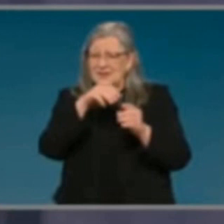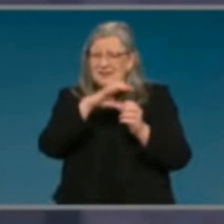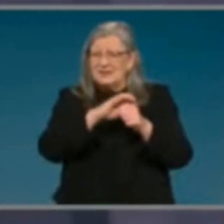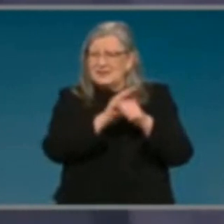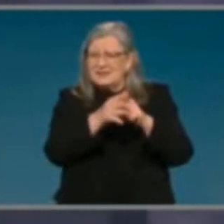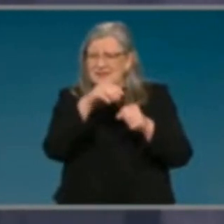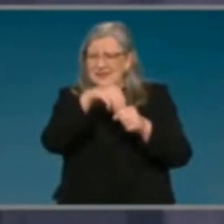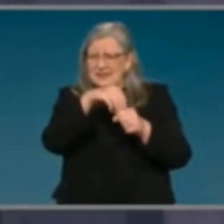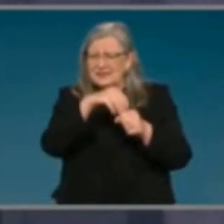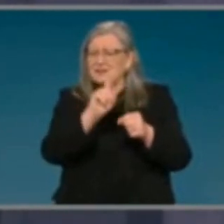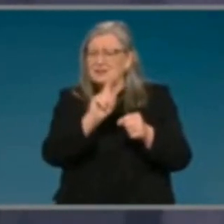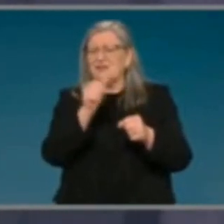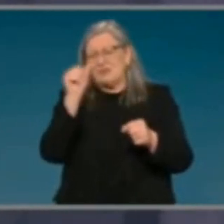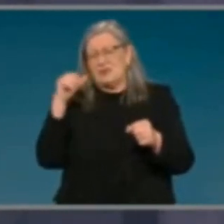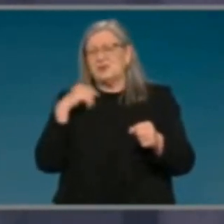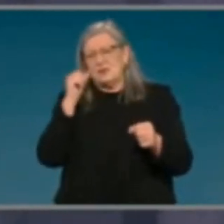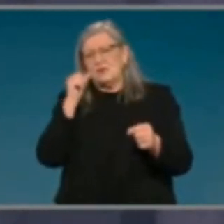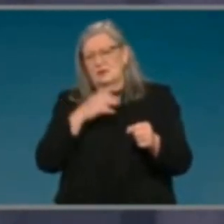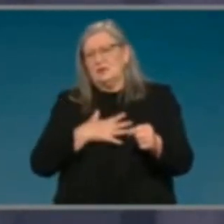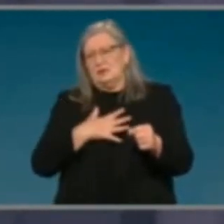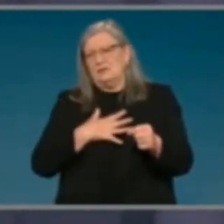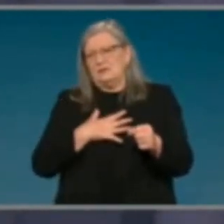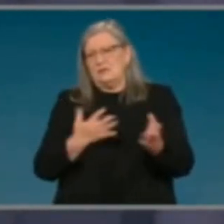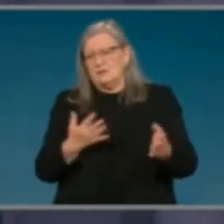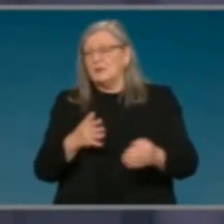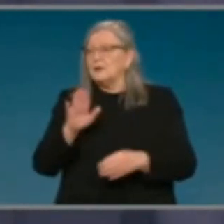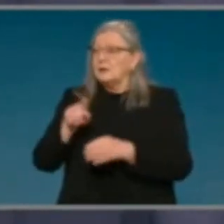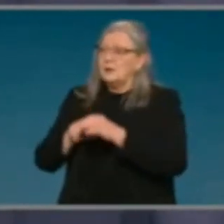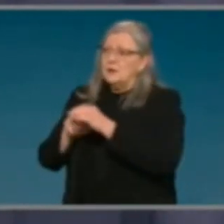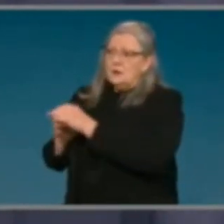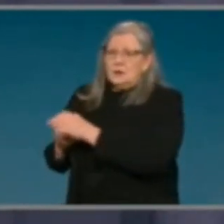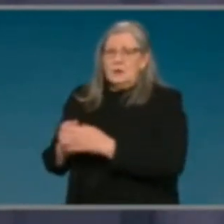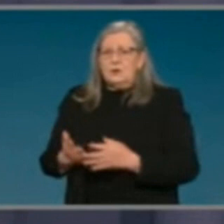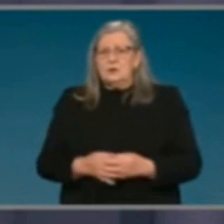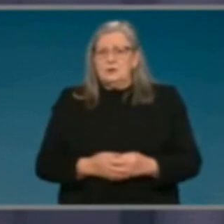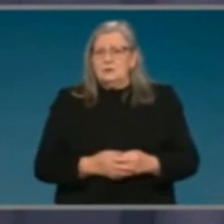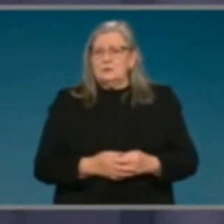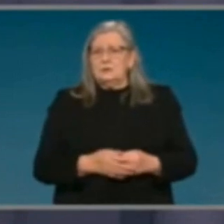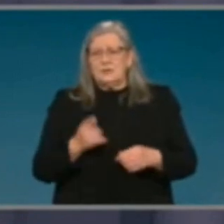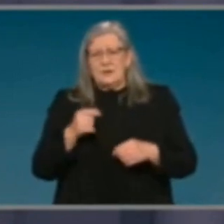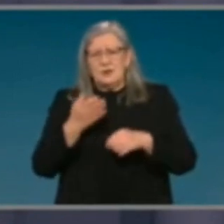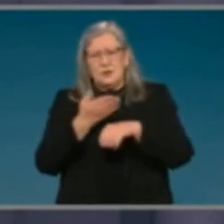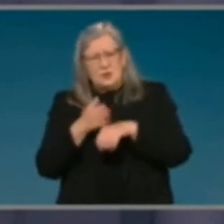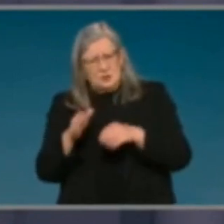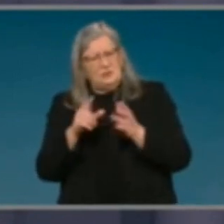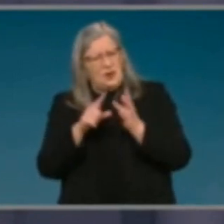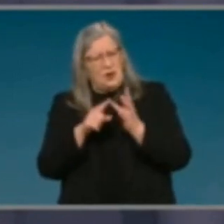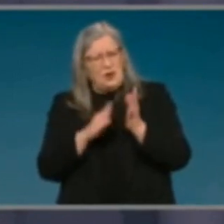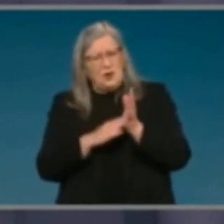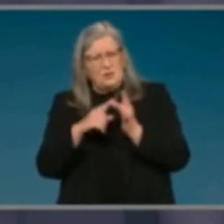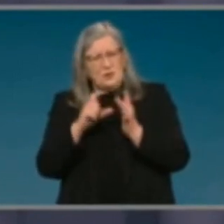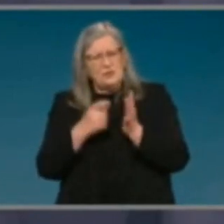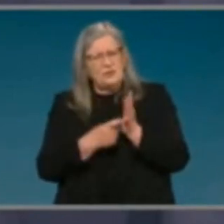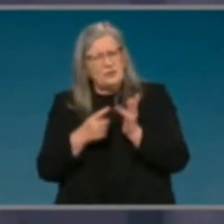stage of living with COVID as a more common illness? And if the states push for further restrictions on travel, how will the federal government